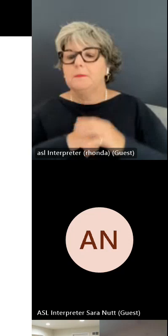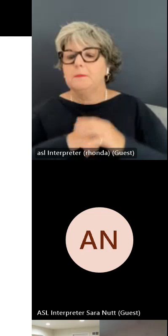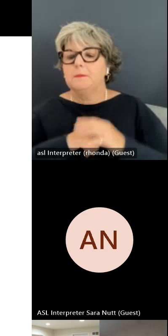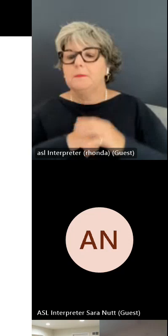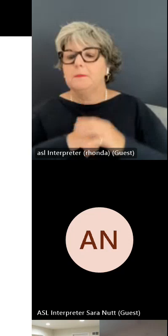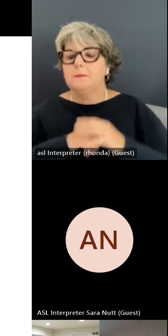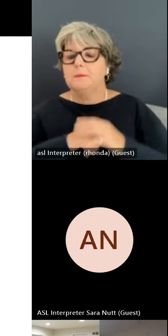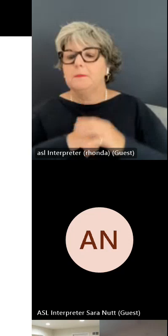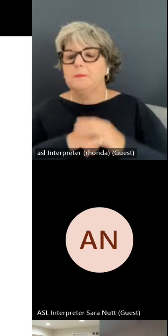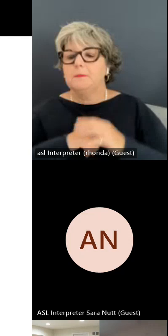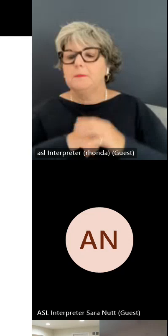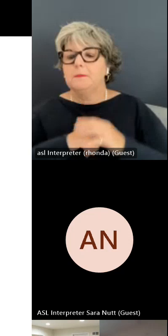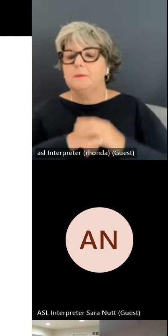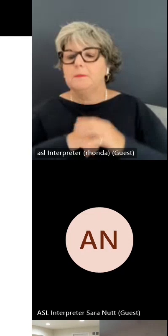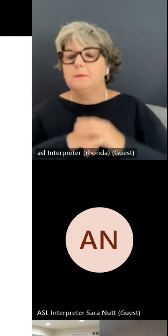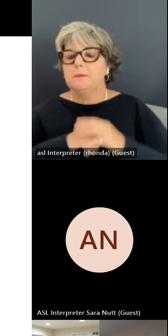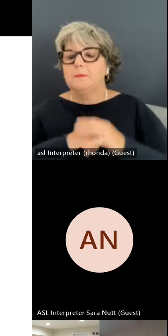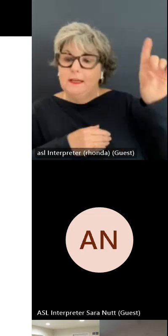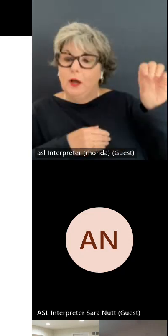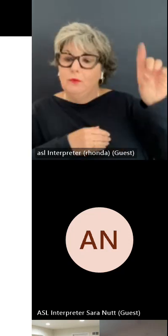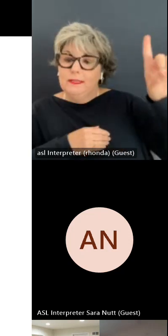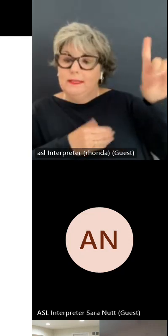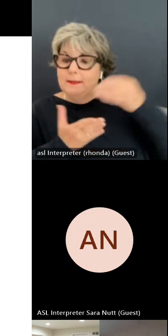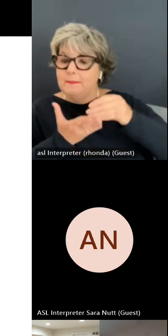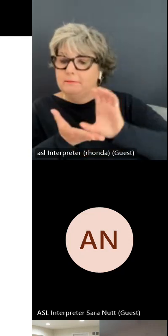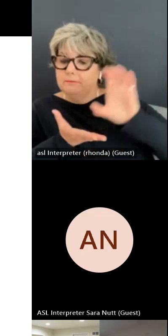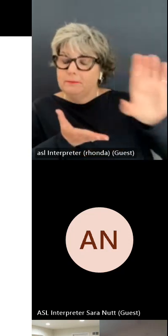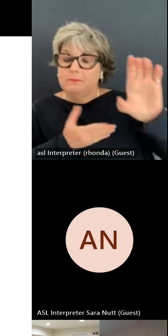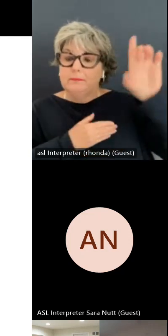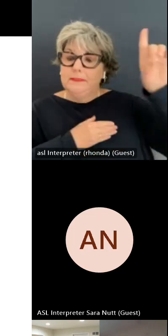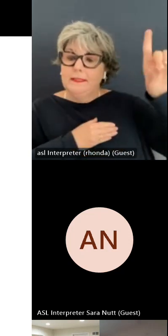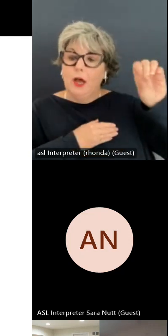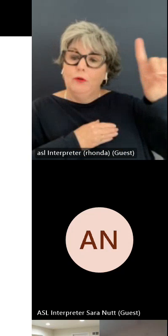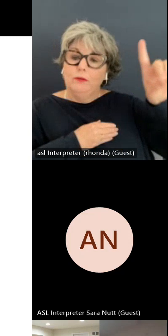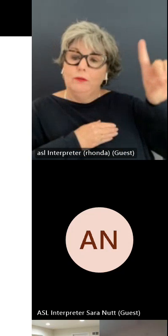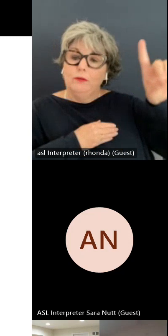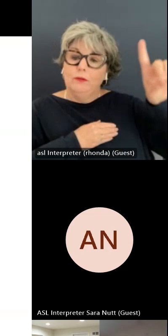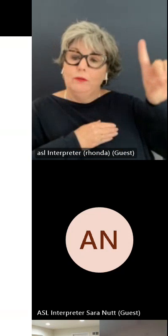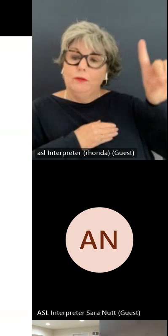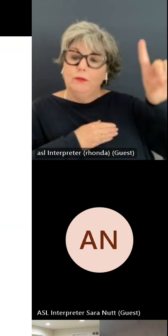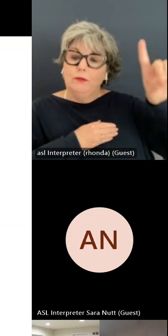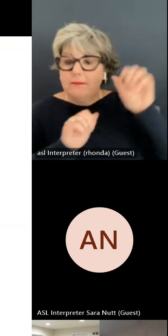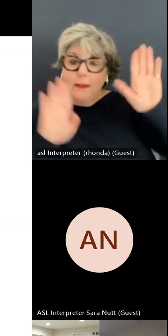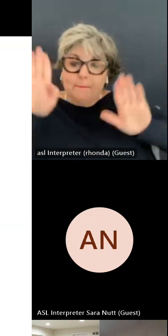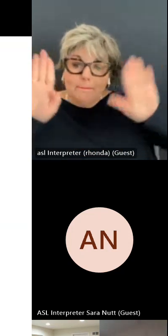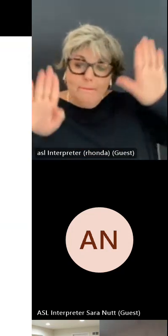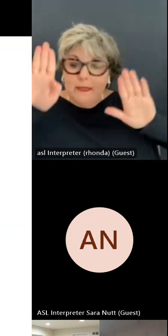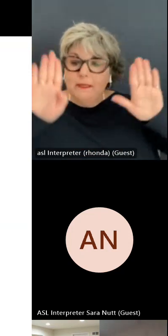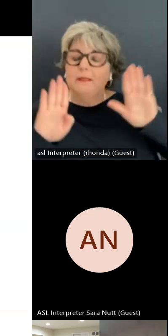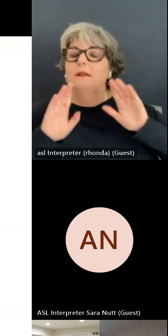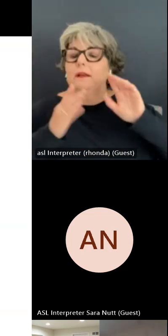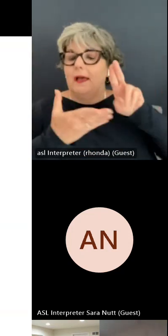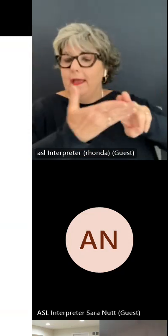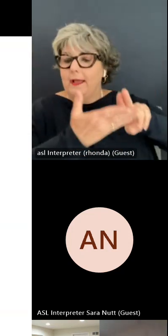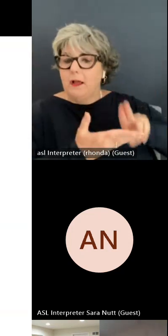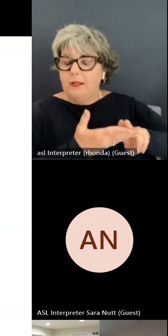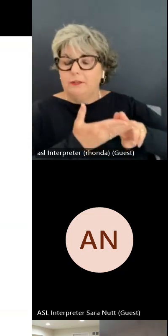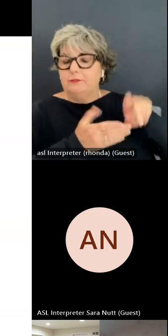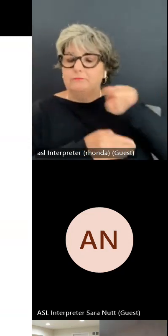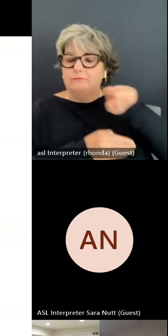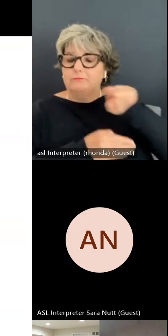to Department of Defense. And Department of Defense goes and does their competitive bid, and they issue a contract to